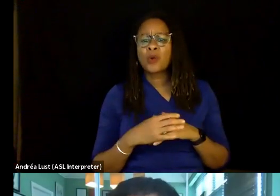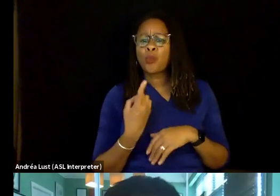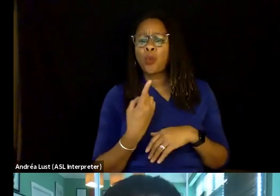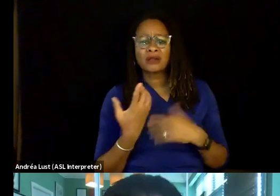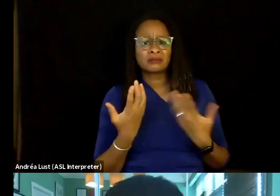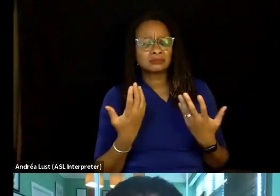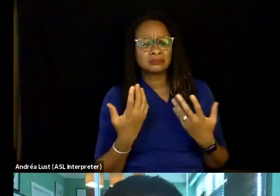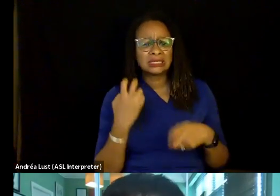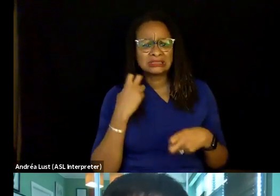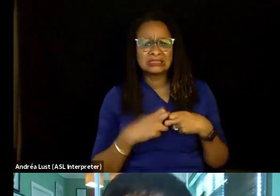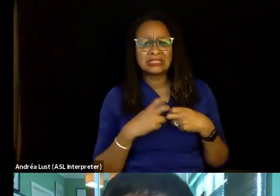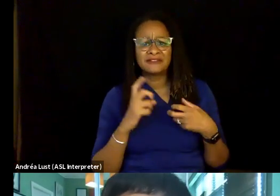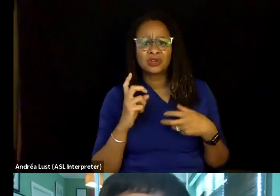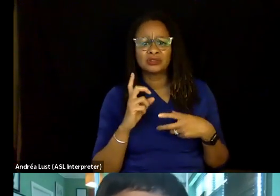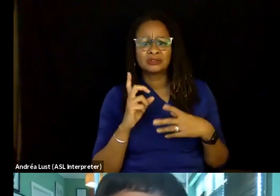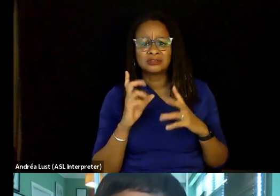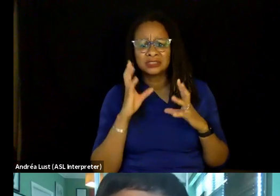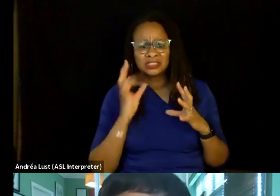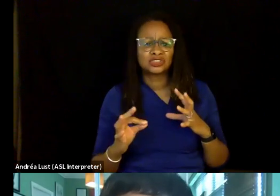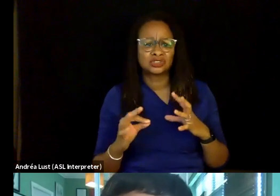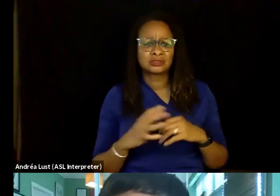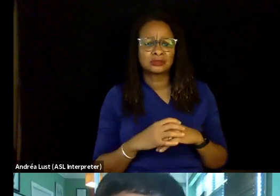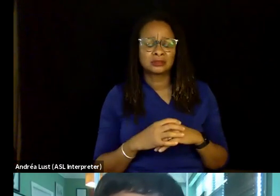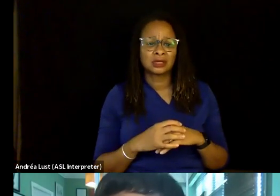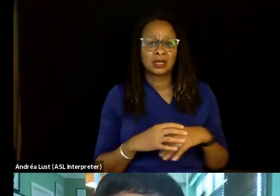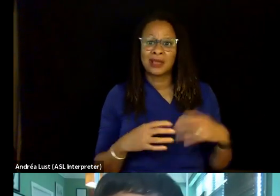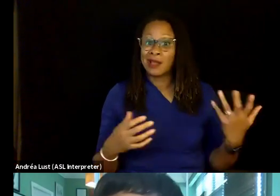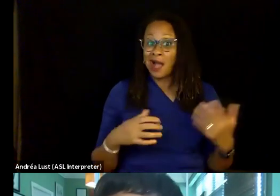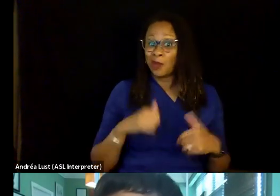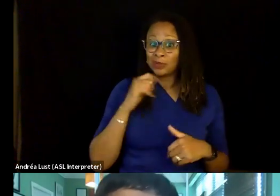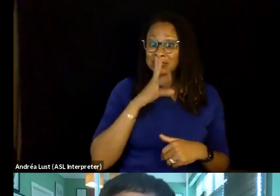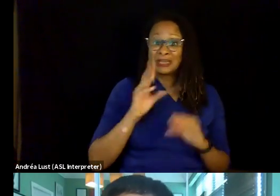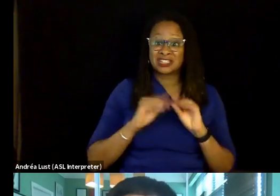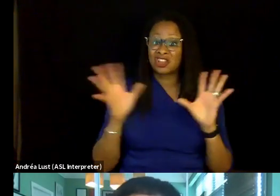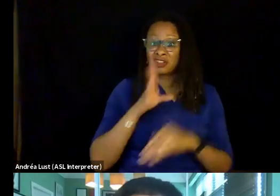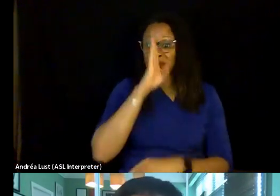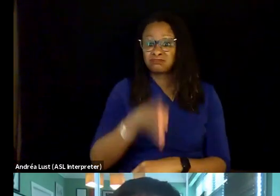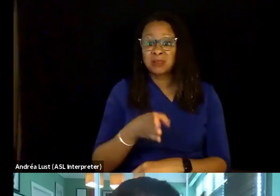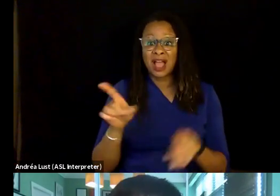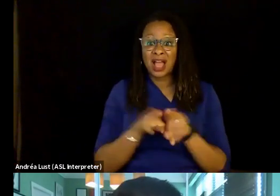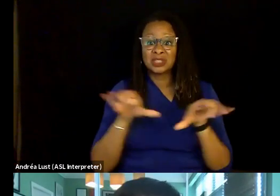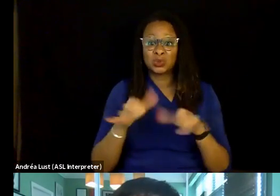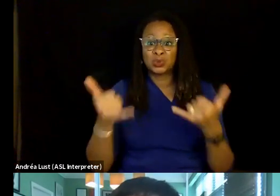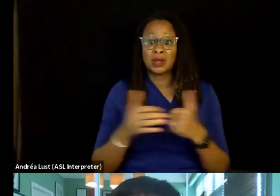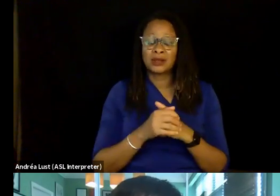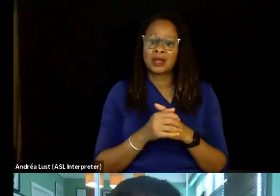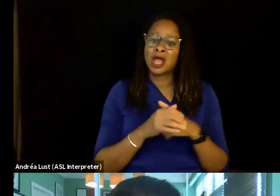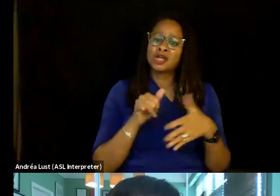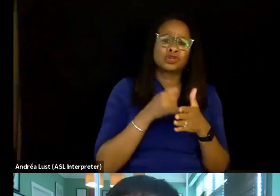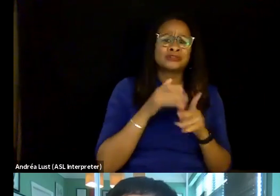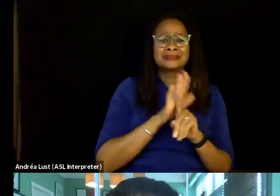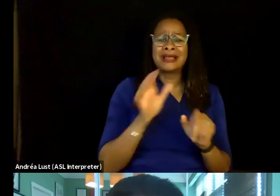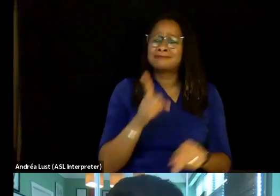made had you not been in this situation. I wouldn't speak as frankly as I do now. We all know, you know, journalists handcuff